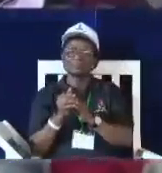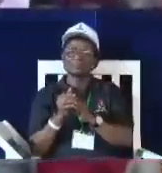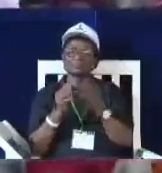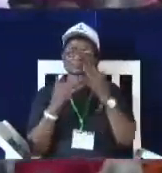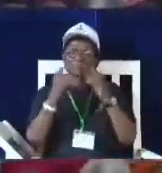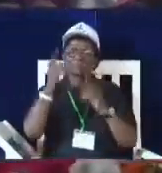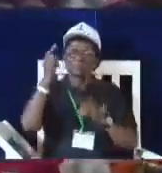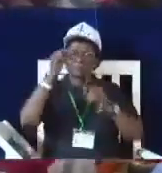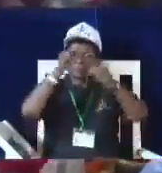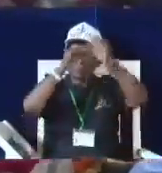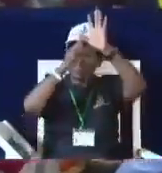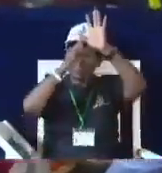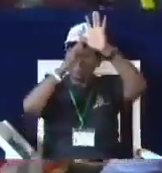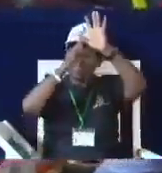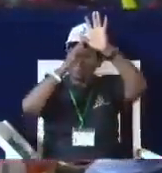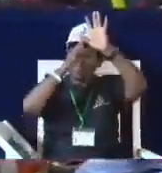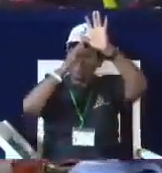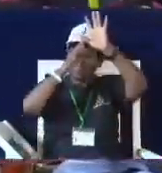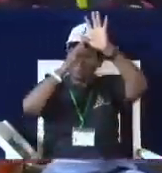Thank you, Father.